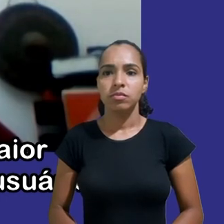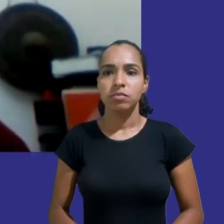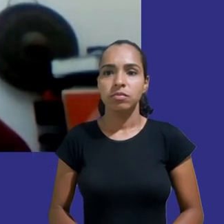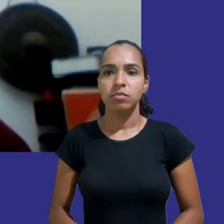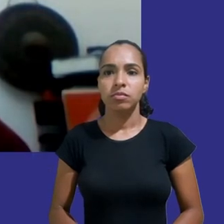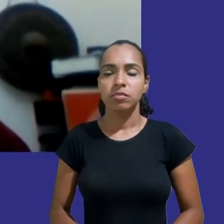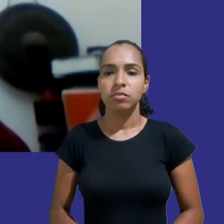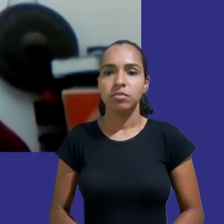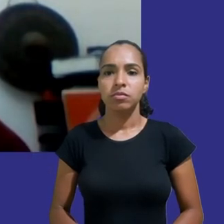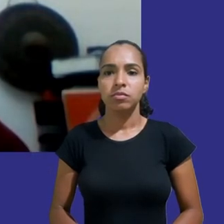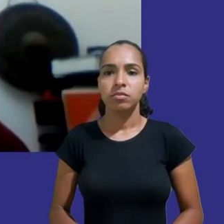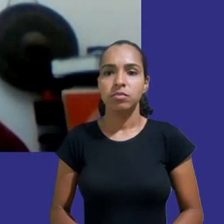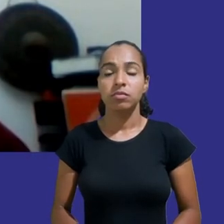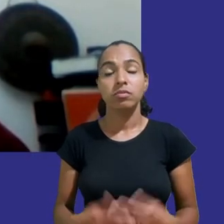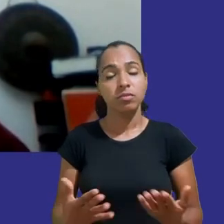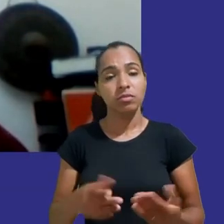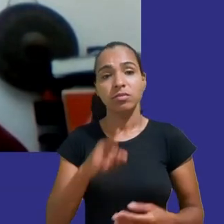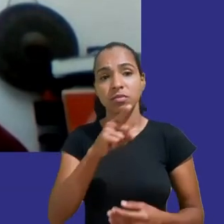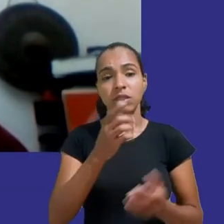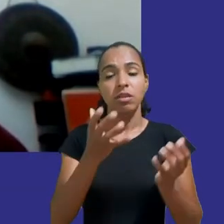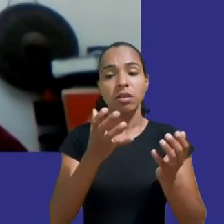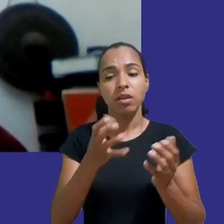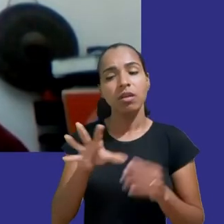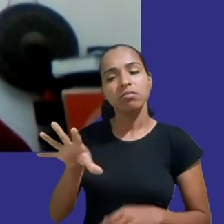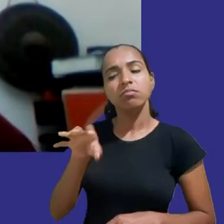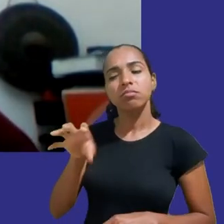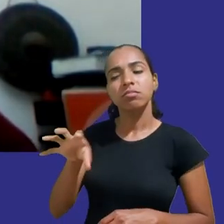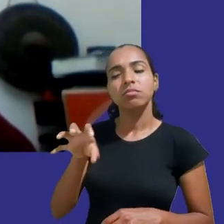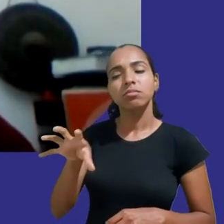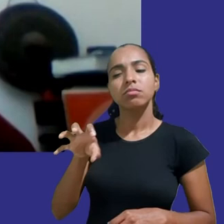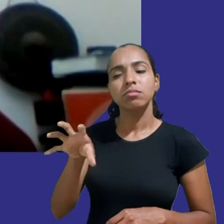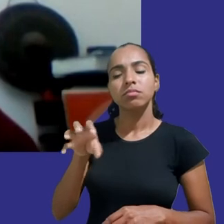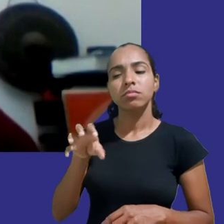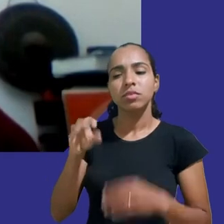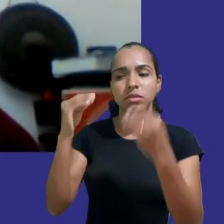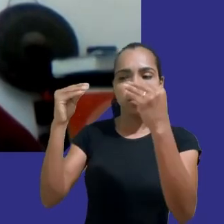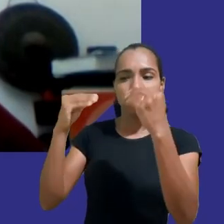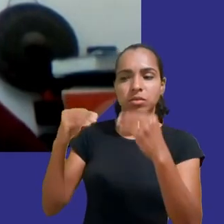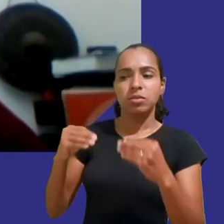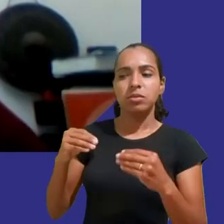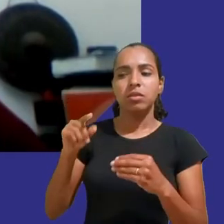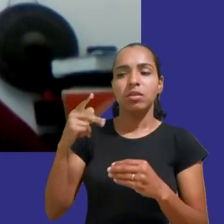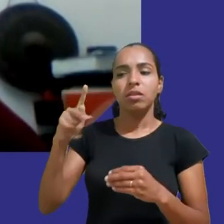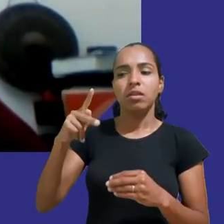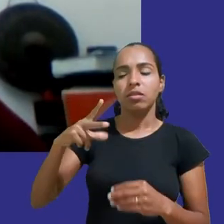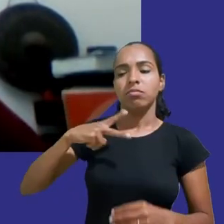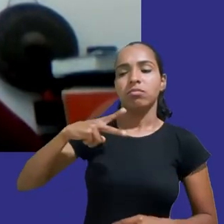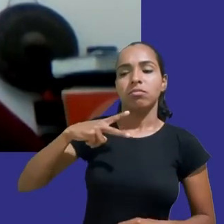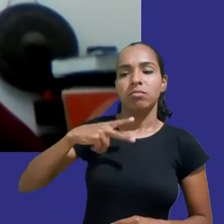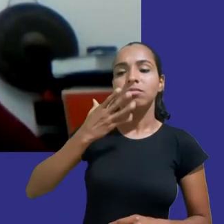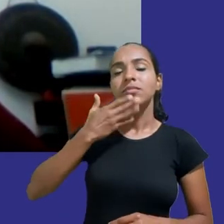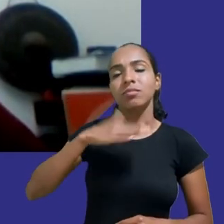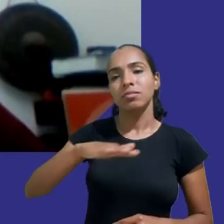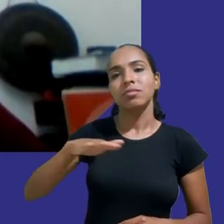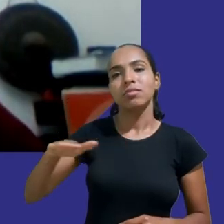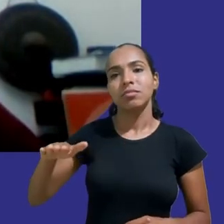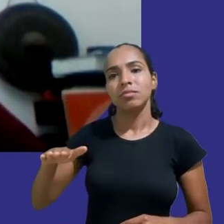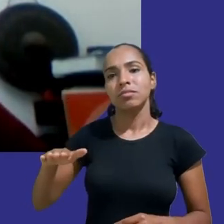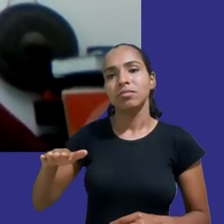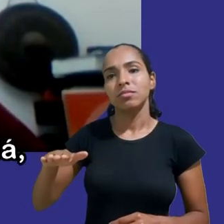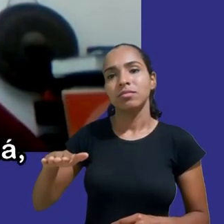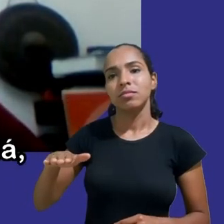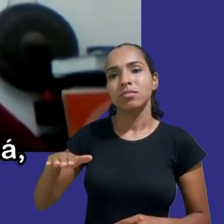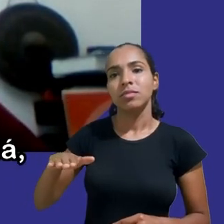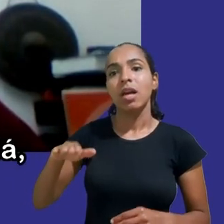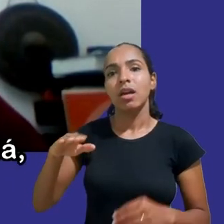the user about the child as possible and ultimately to use that data to serve the ads